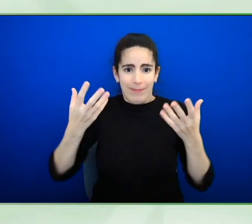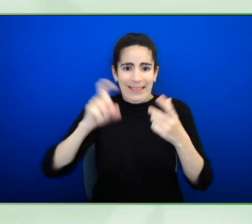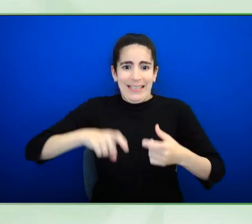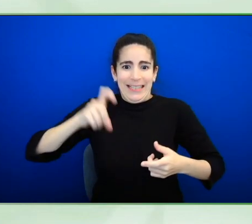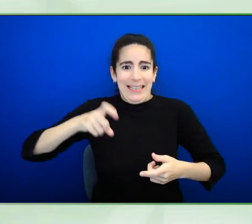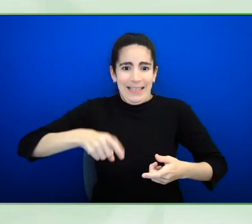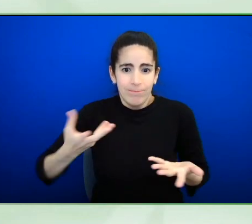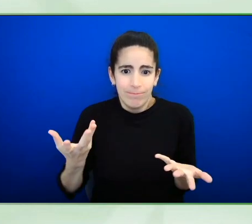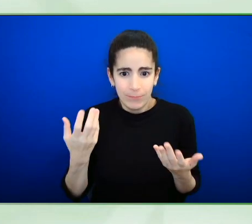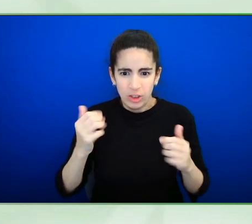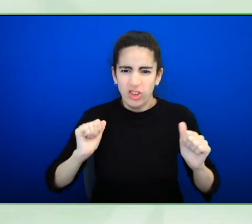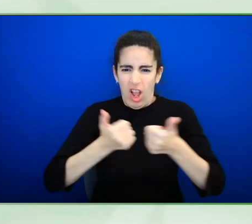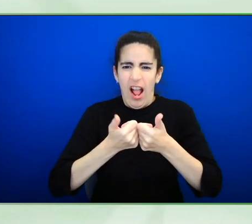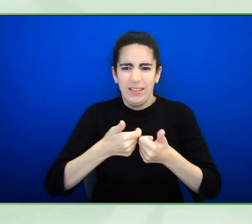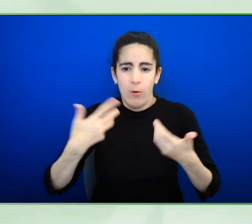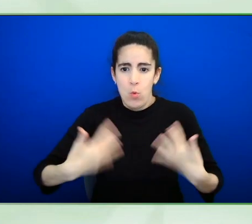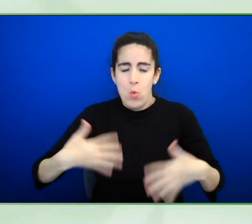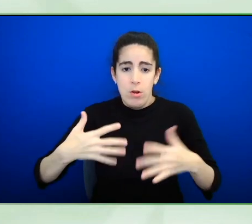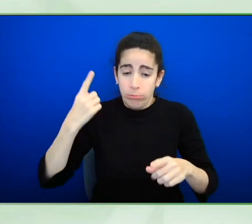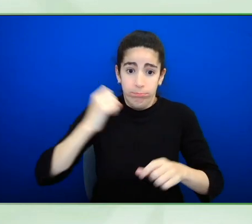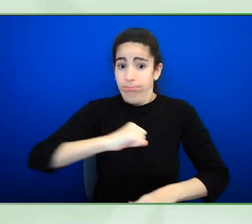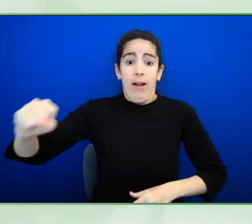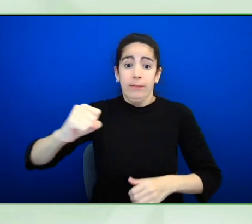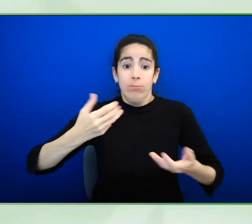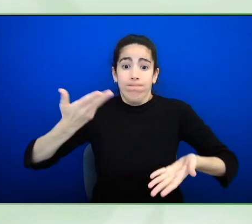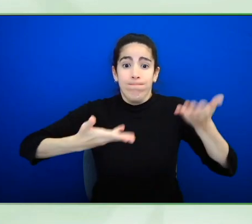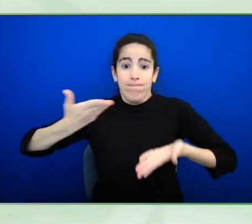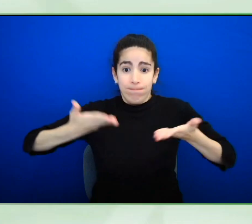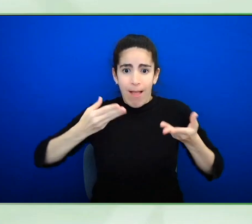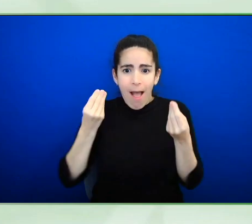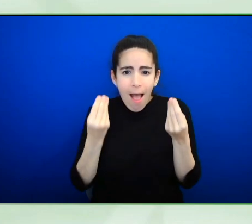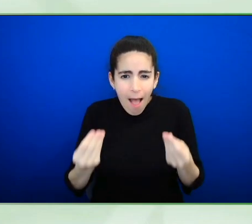cope. What advice would you share? How have you thought through that risk?